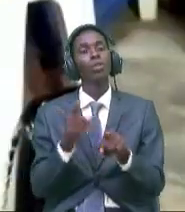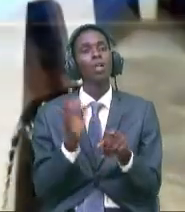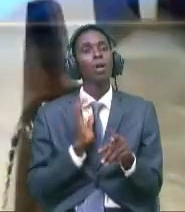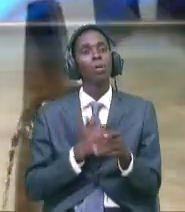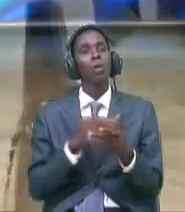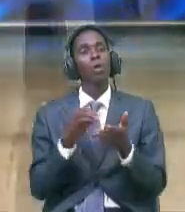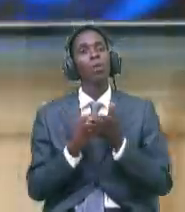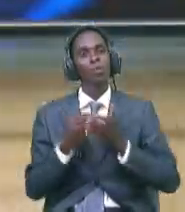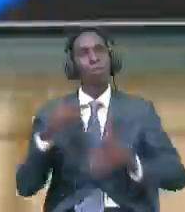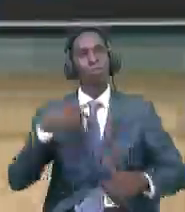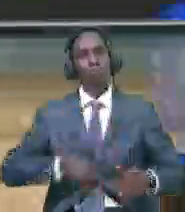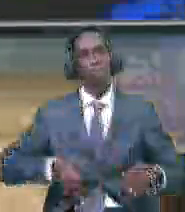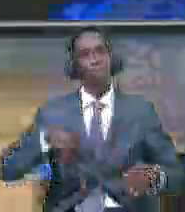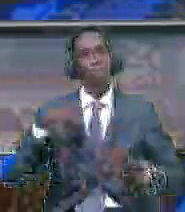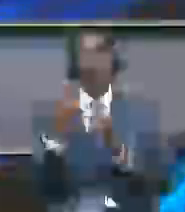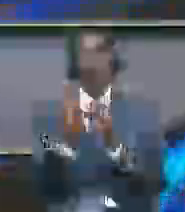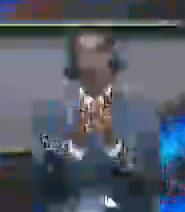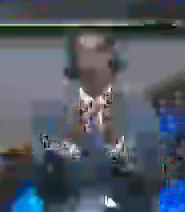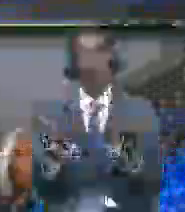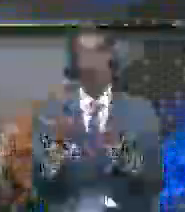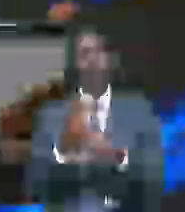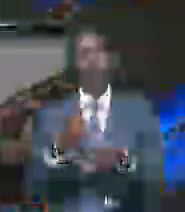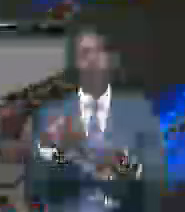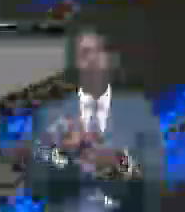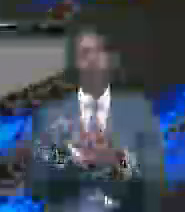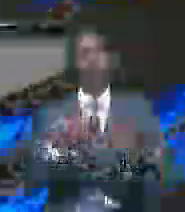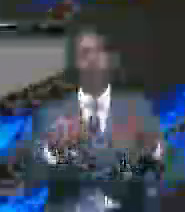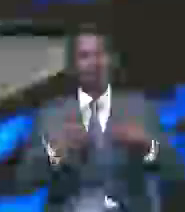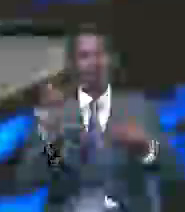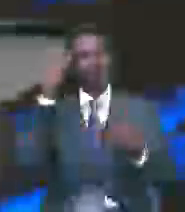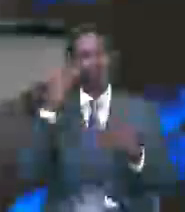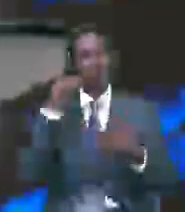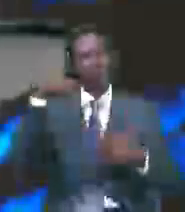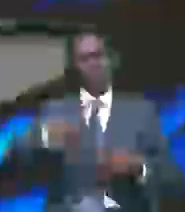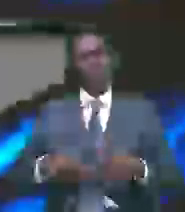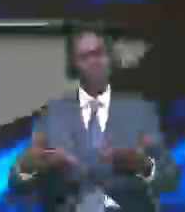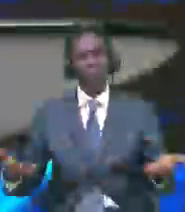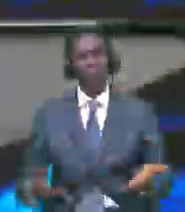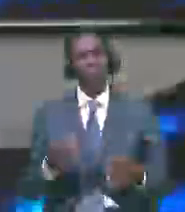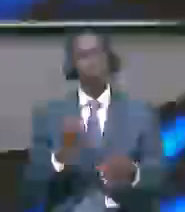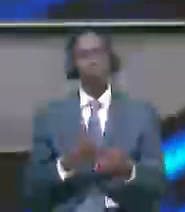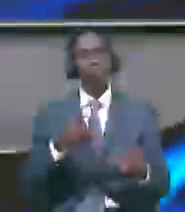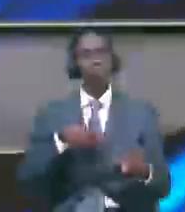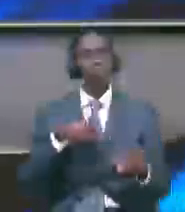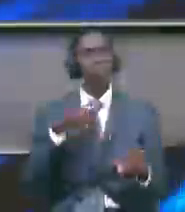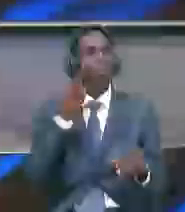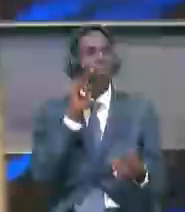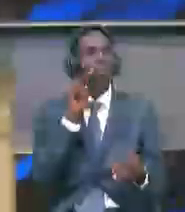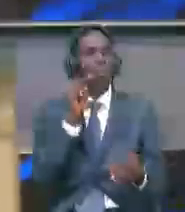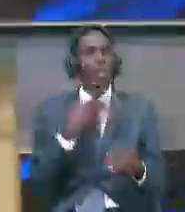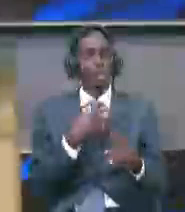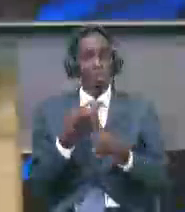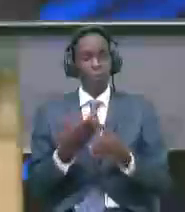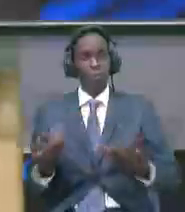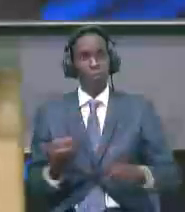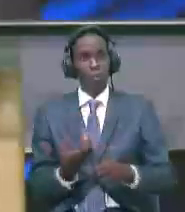Church. We have our headquarters here, and this is our Jerusalem, and it is from here the word of God